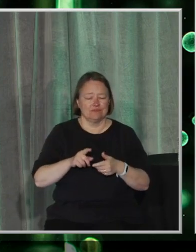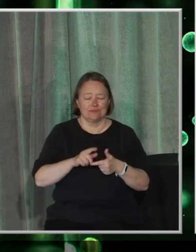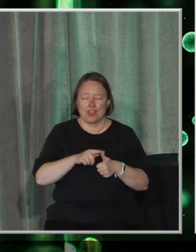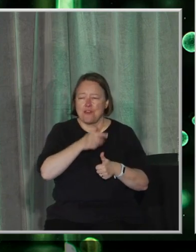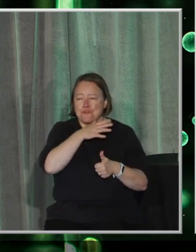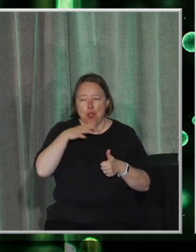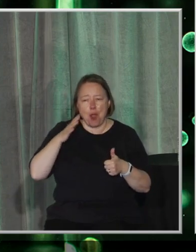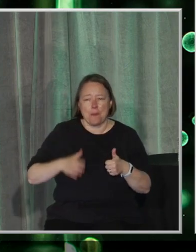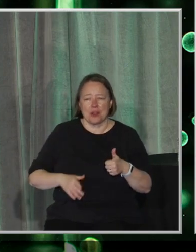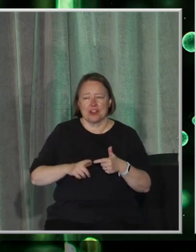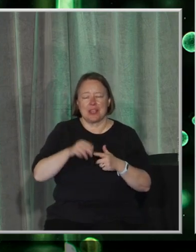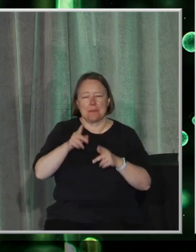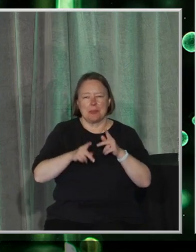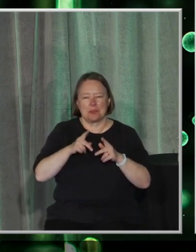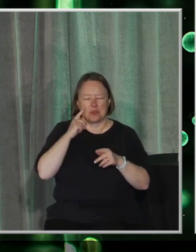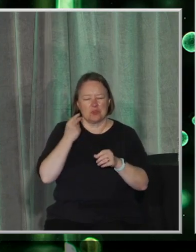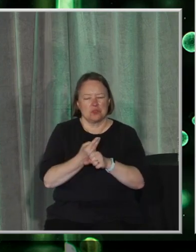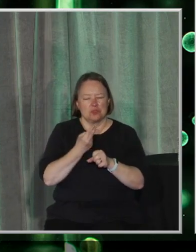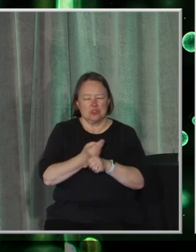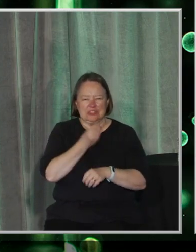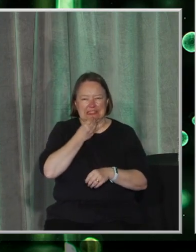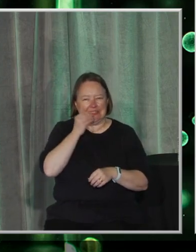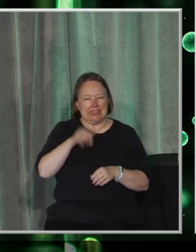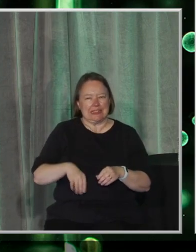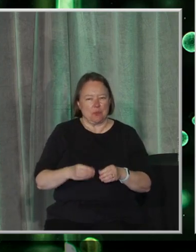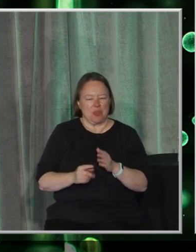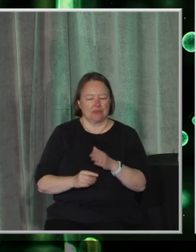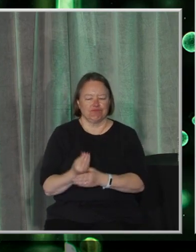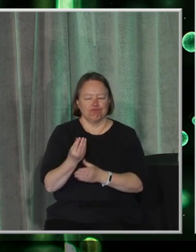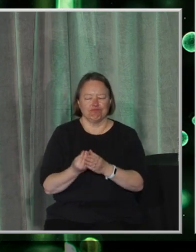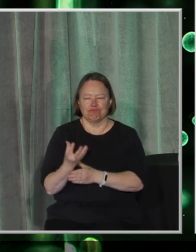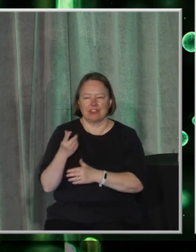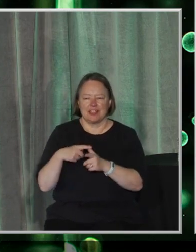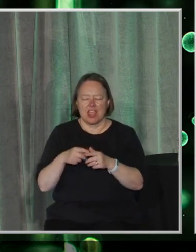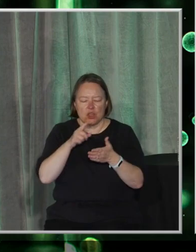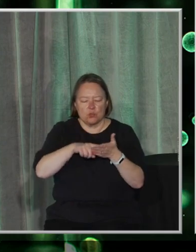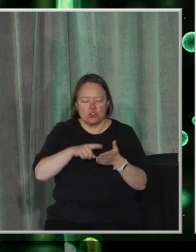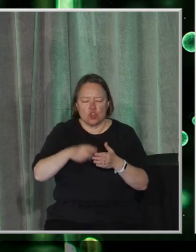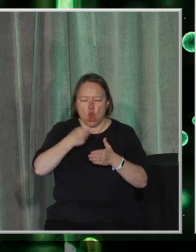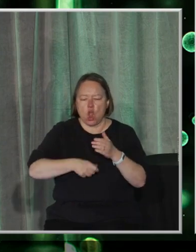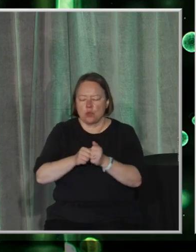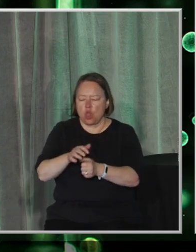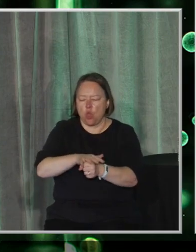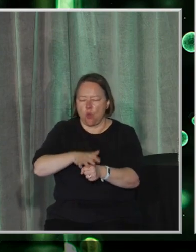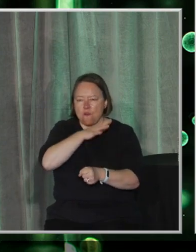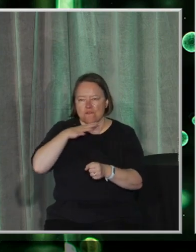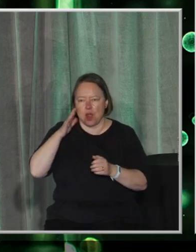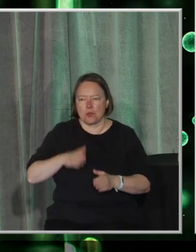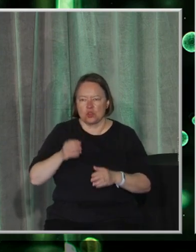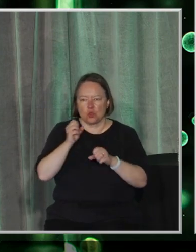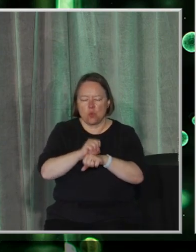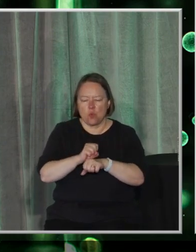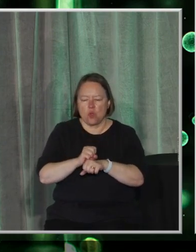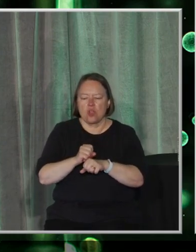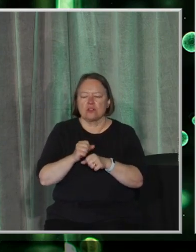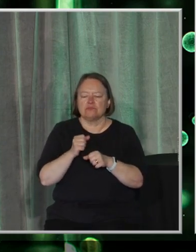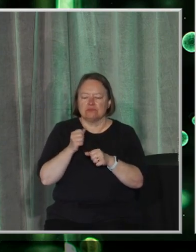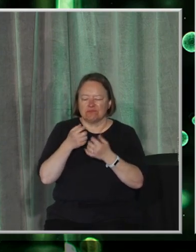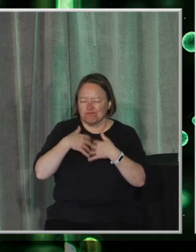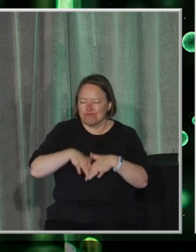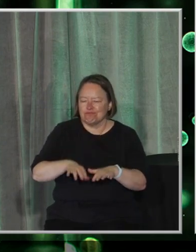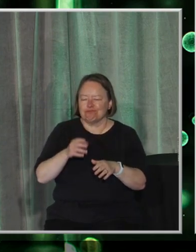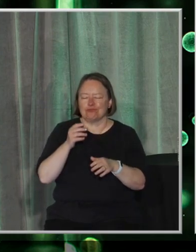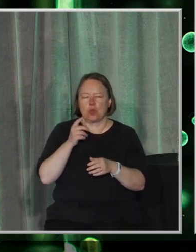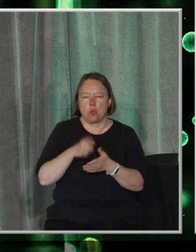people, of course, who will eat this produce, and that they've researched the costs with local farmers to work out exactly how much people would be able to